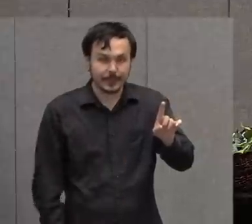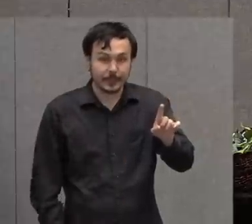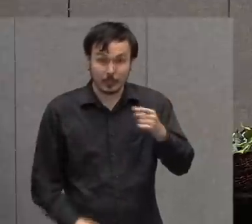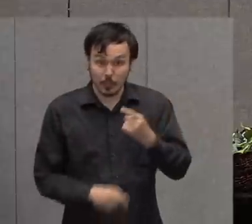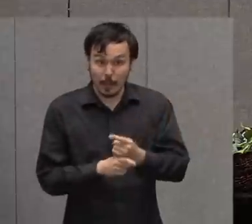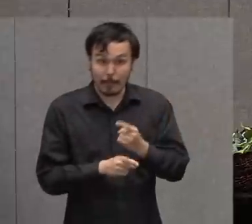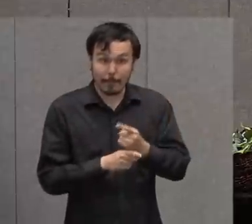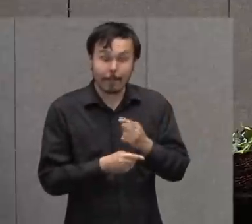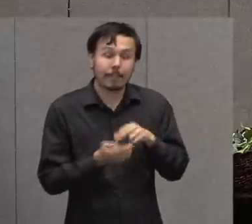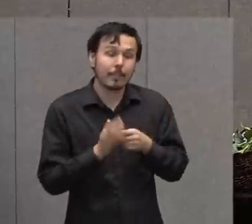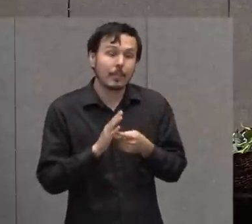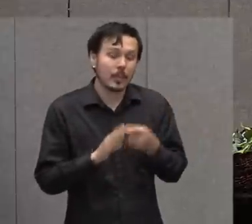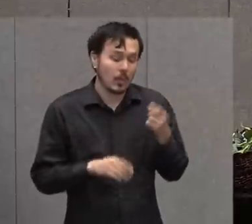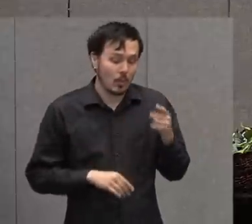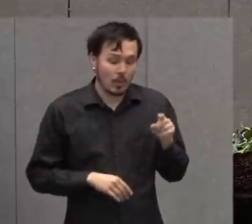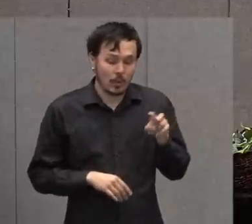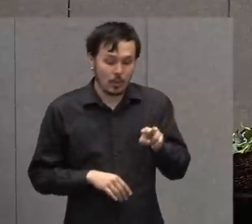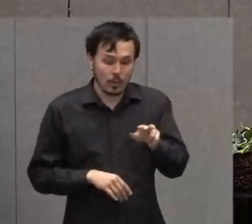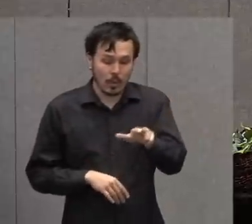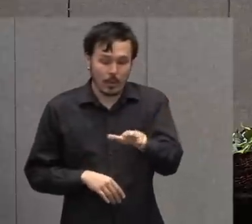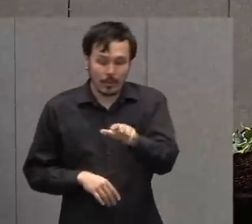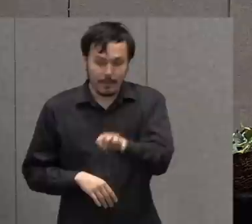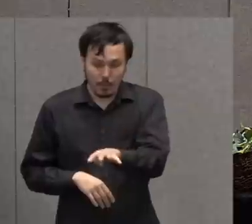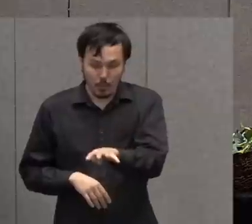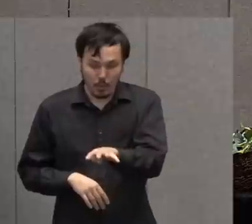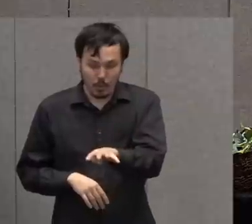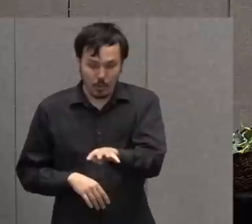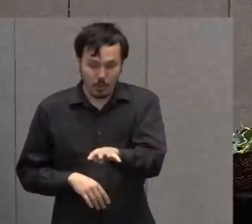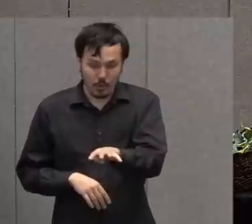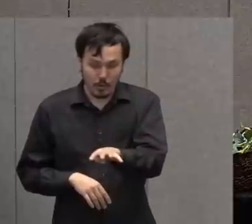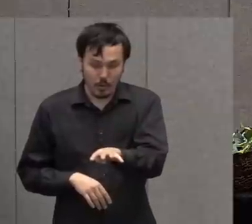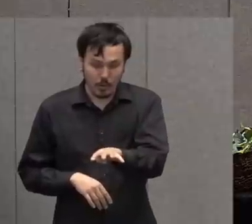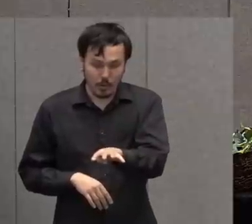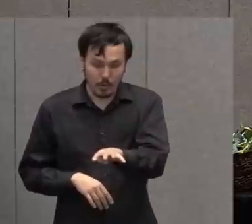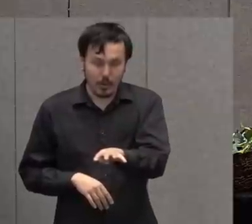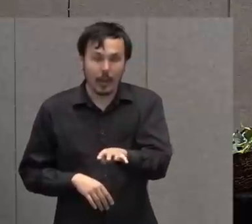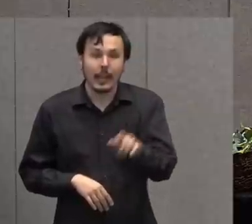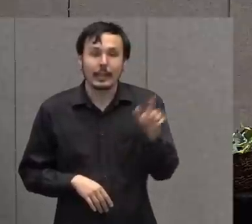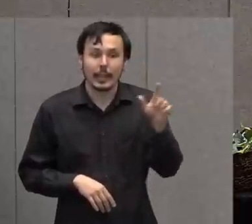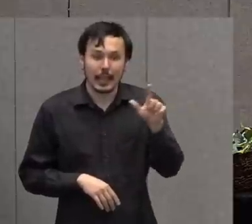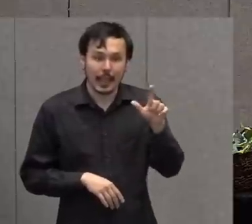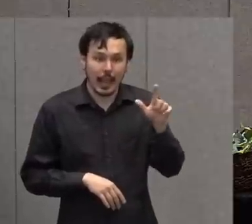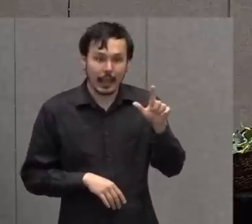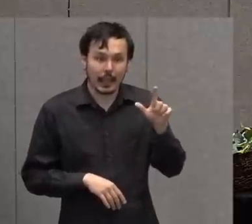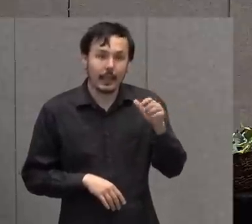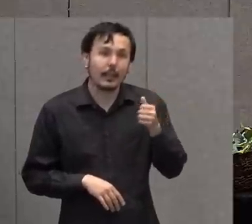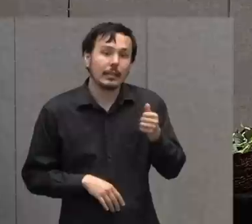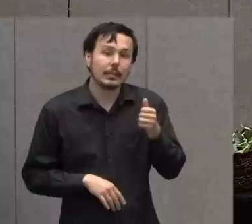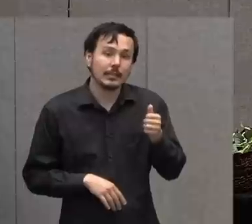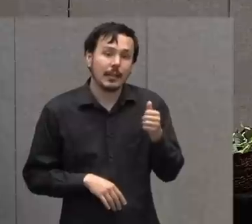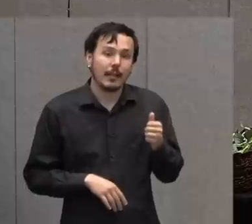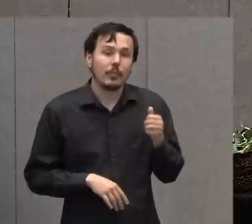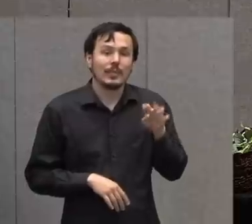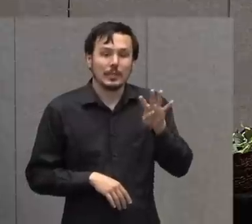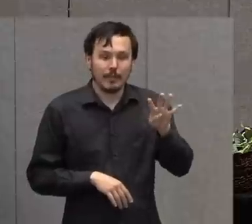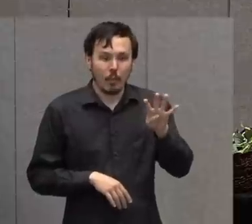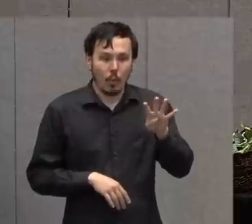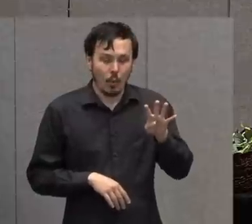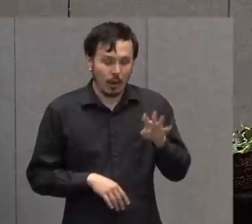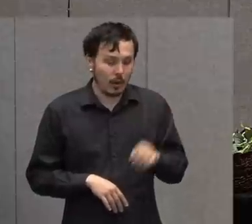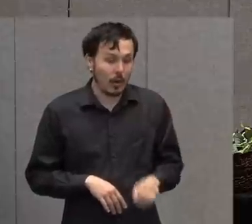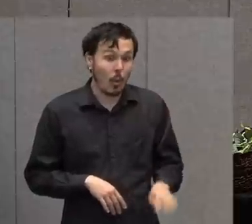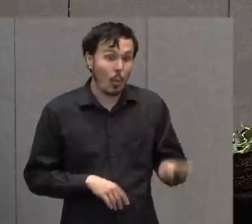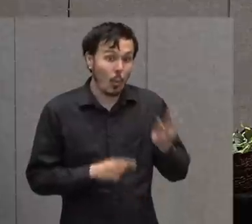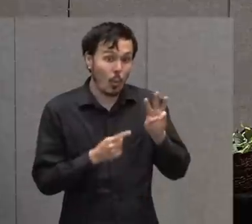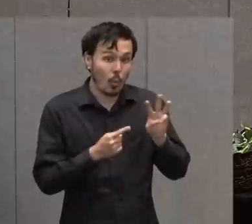right? So 1, 2, 3, 4. So the length was 4, and the width